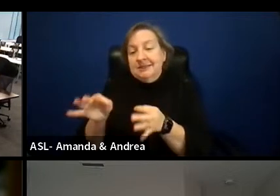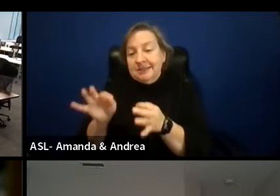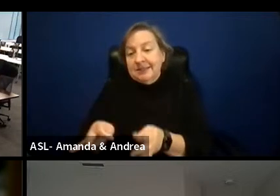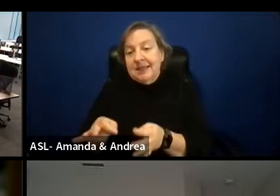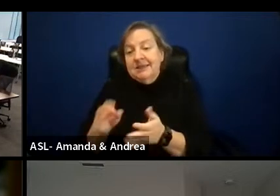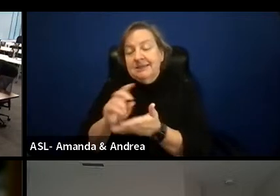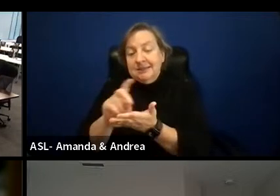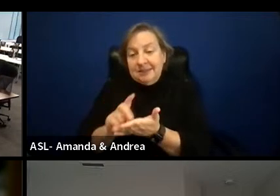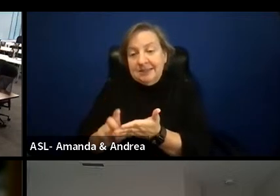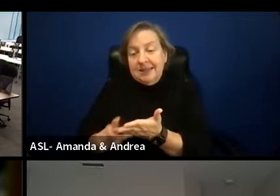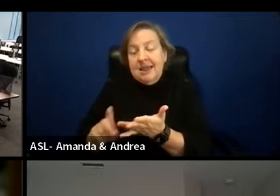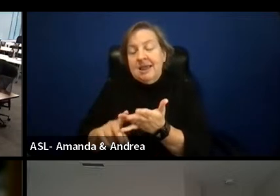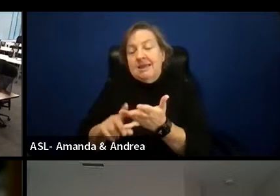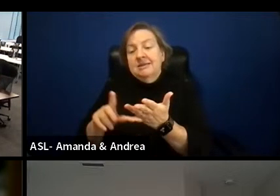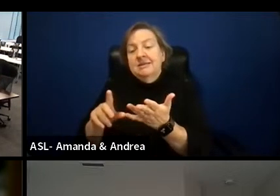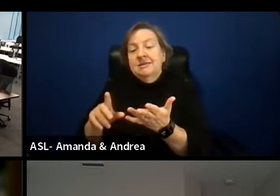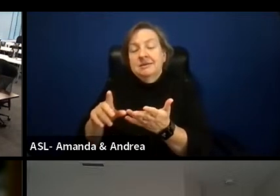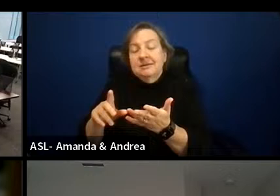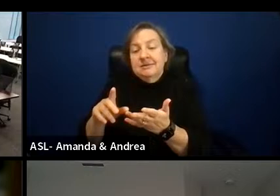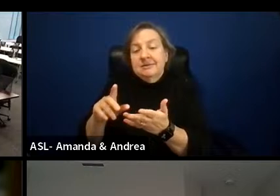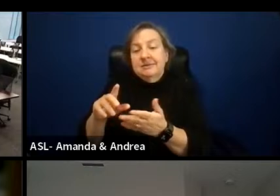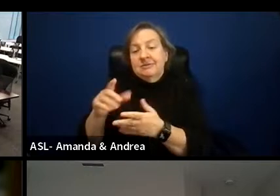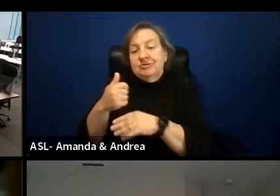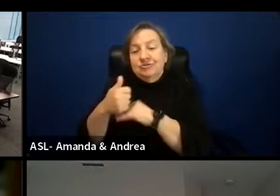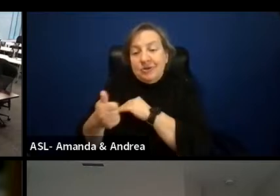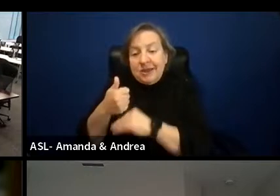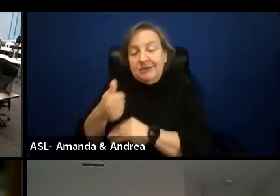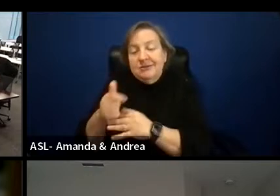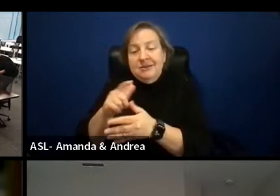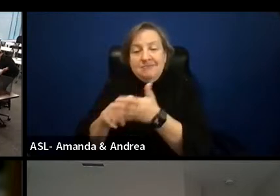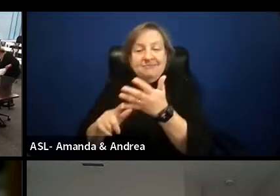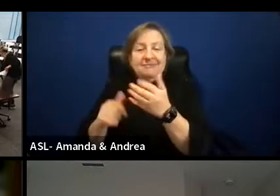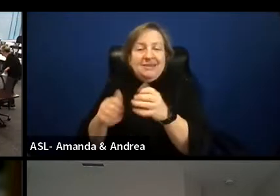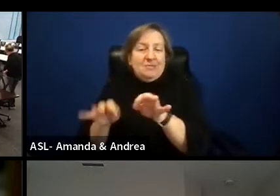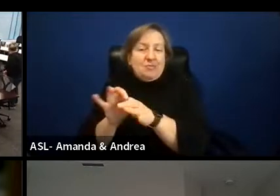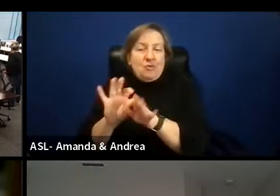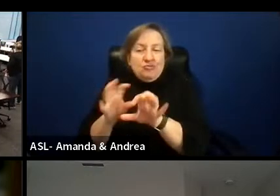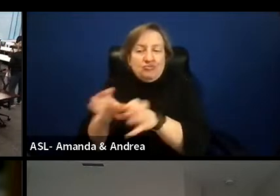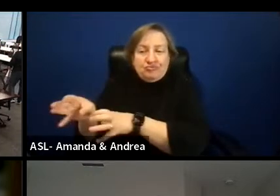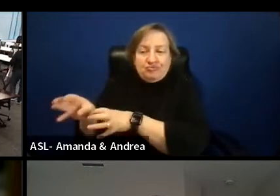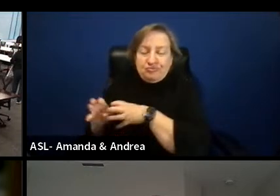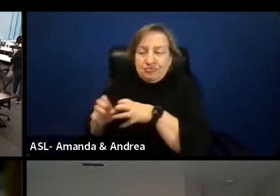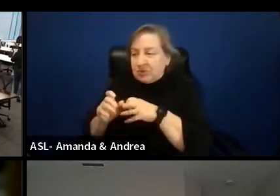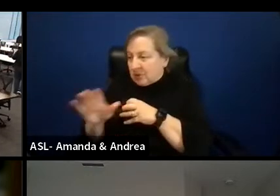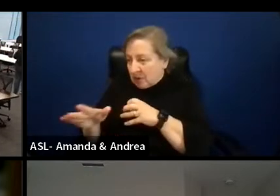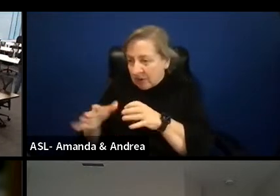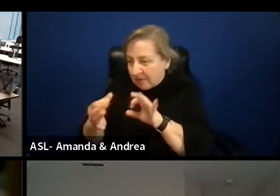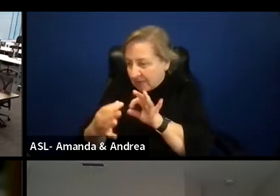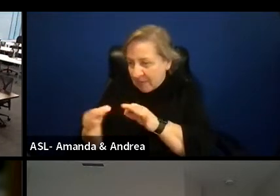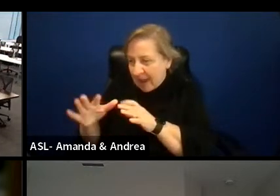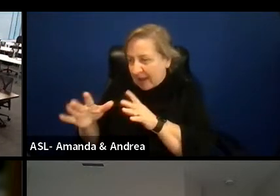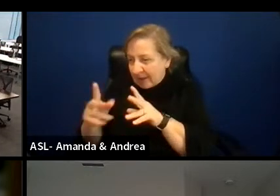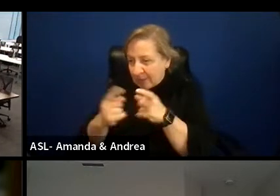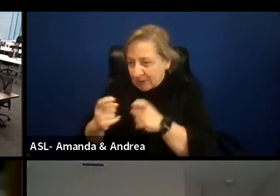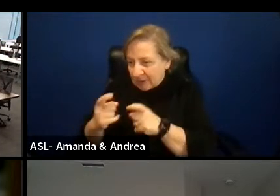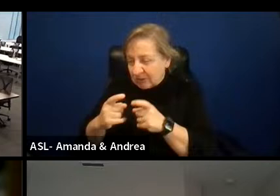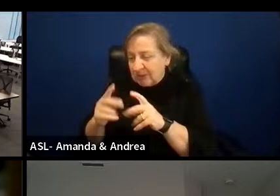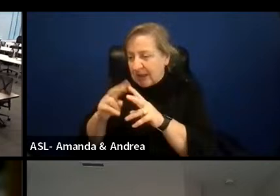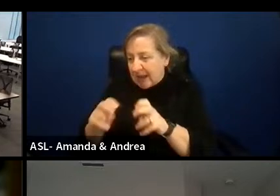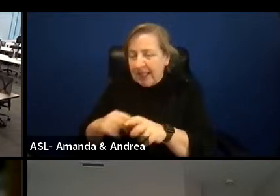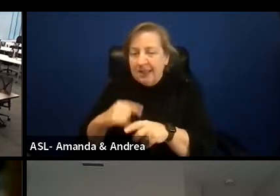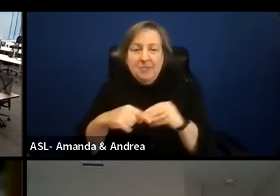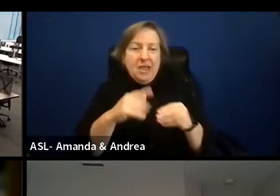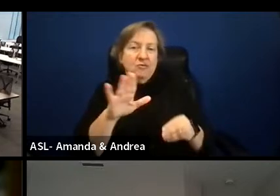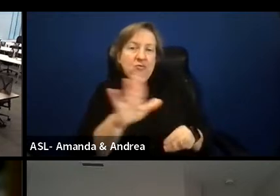the key areas of this project, and getting their input, their questions, their analysis on what all of you have